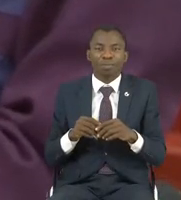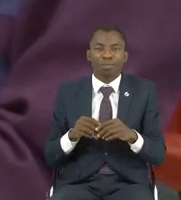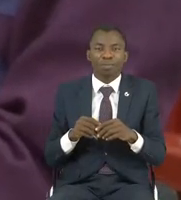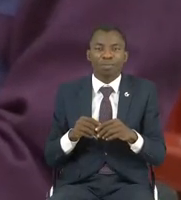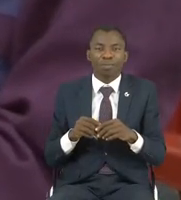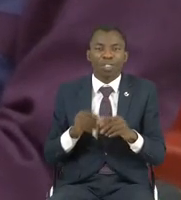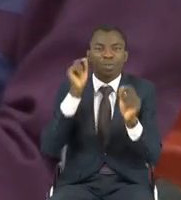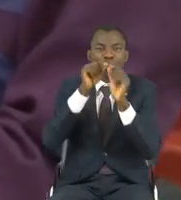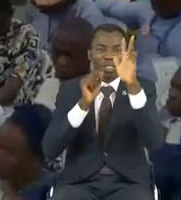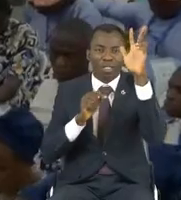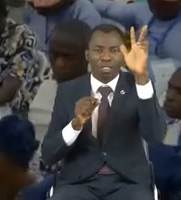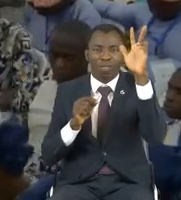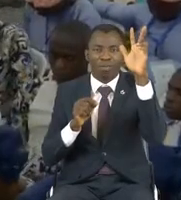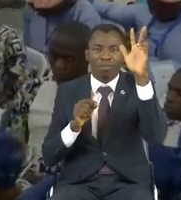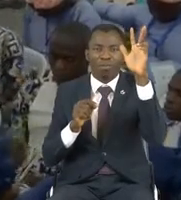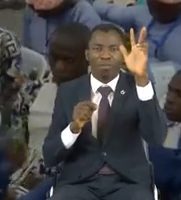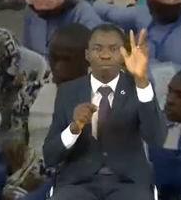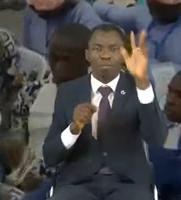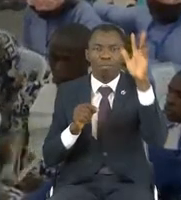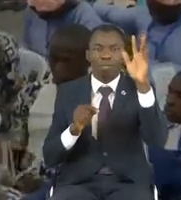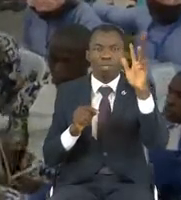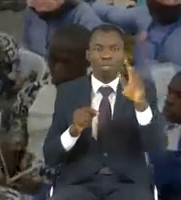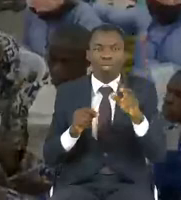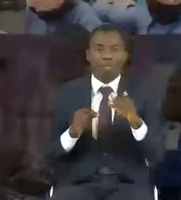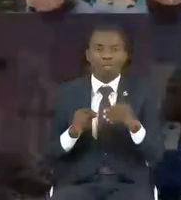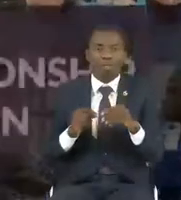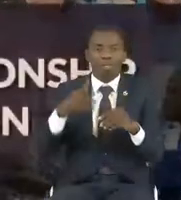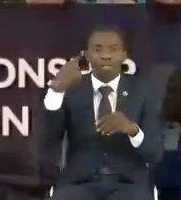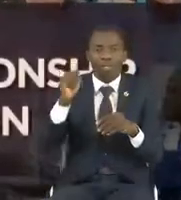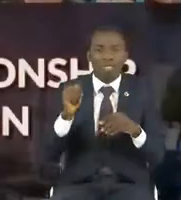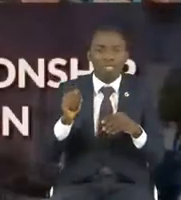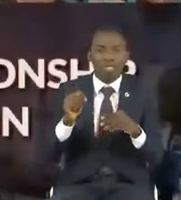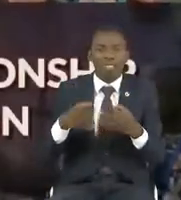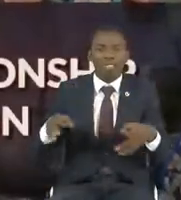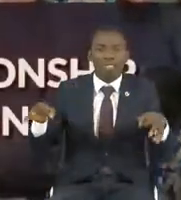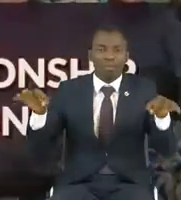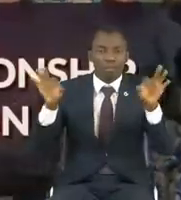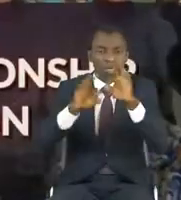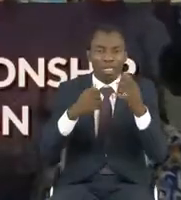Point number three, the prioritized discipleship